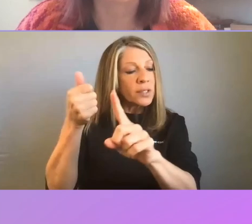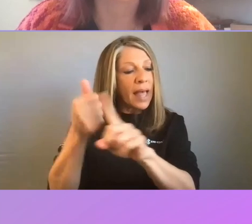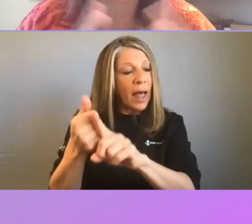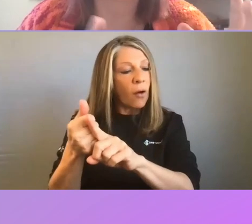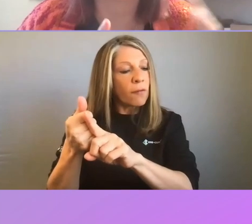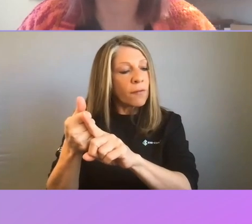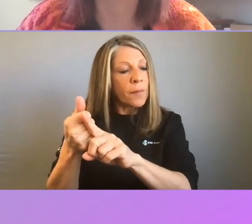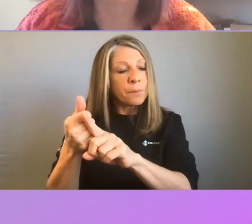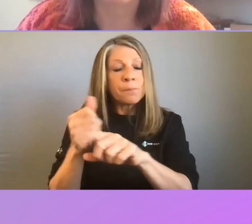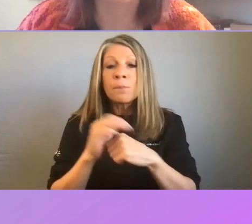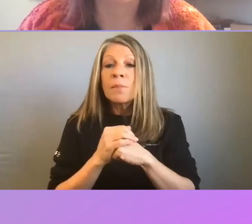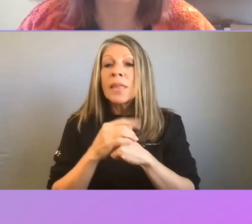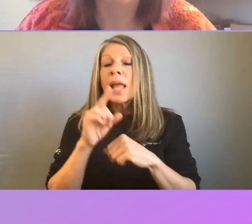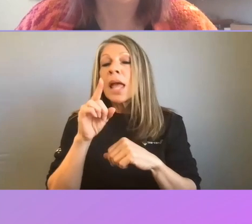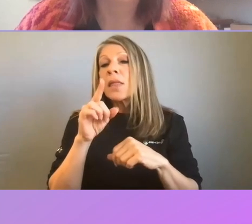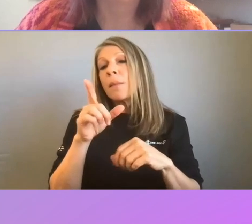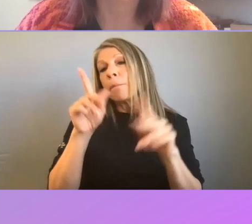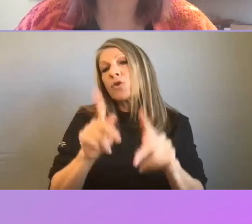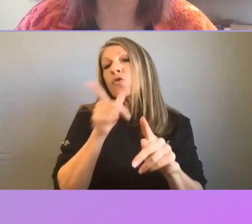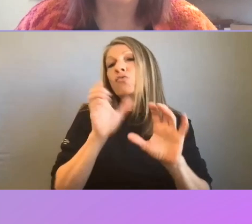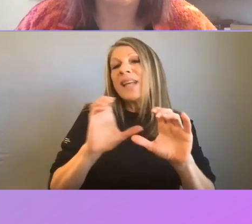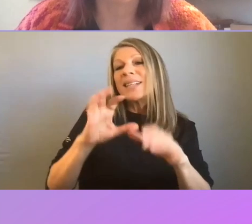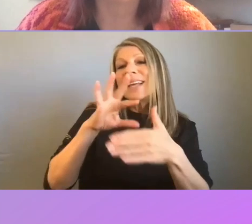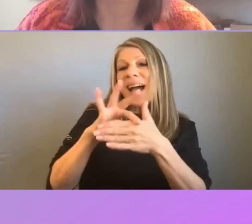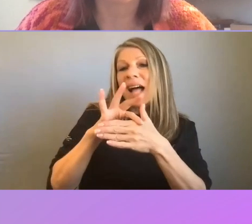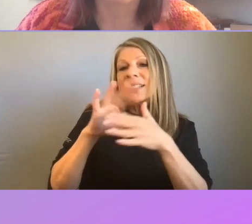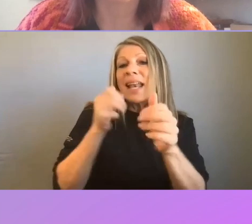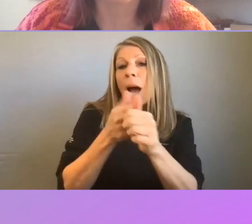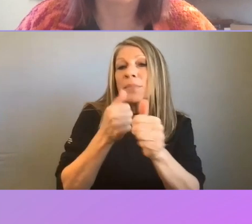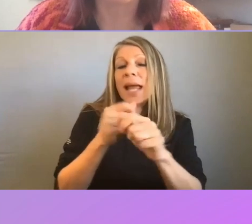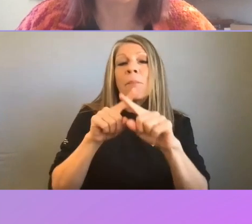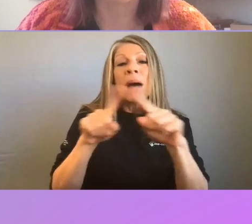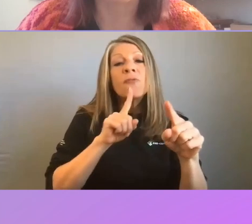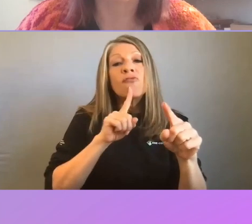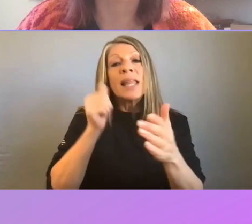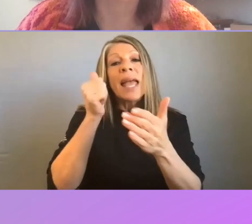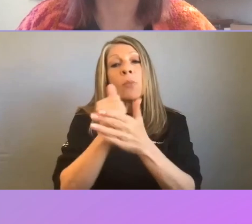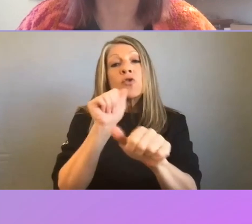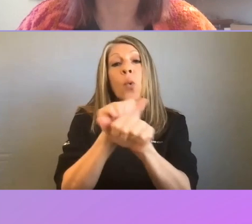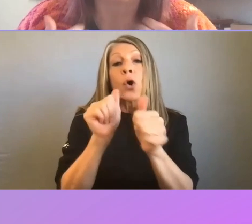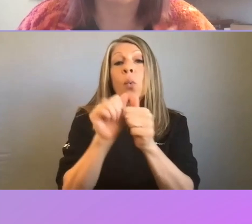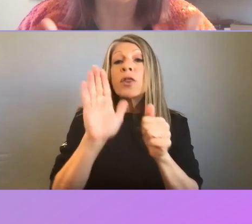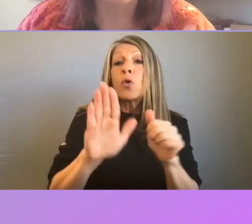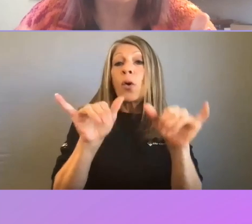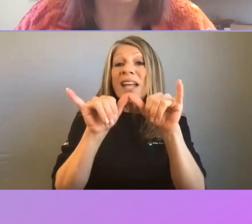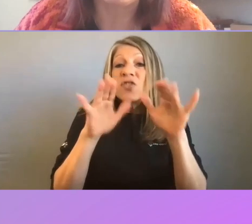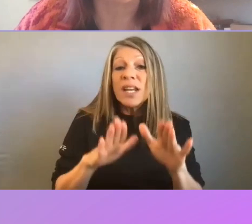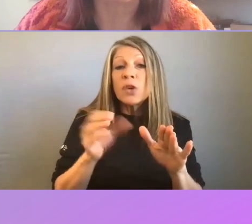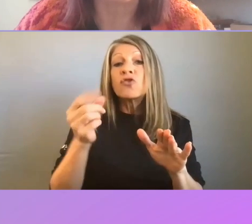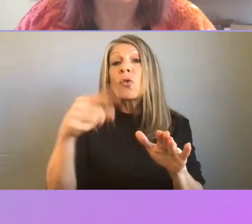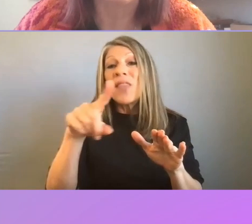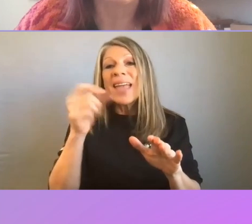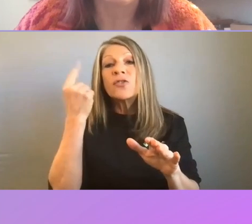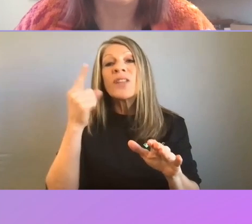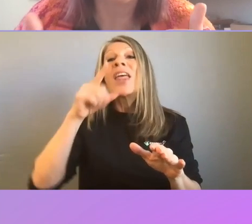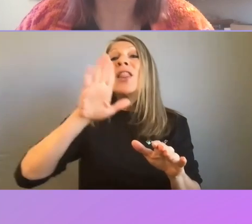does those content updates, but it's really helpful to work with your engineers in this so that they understand their work